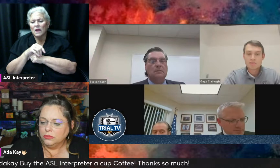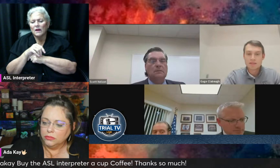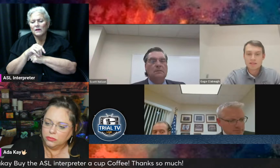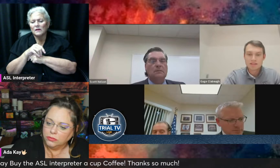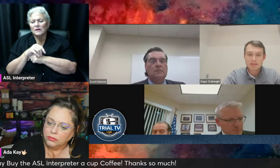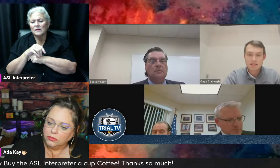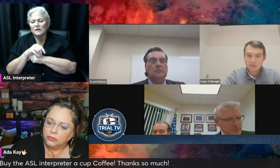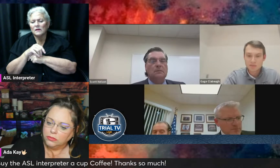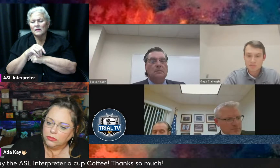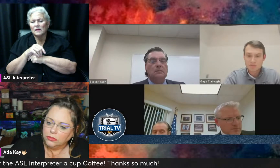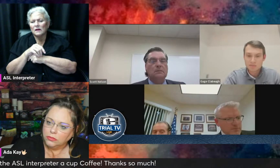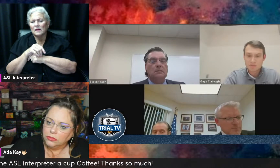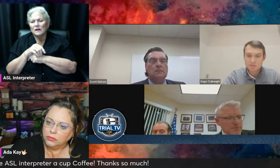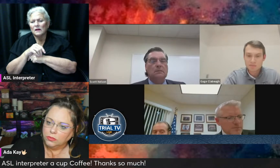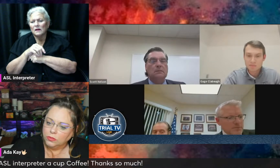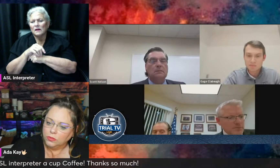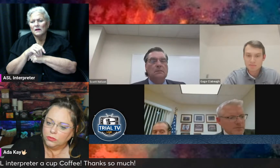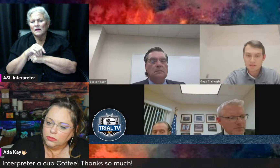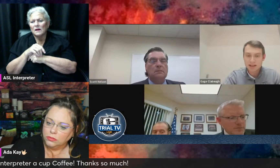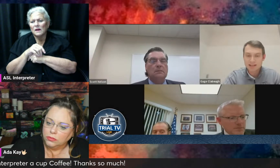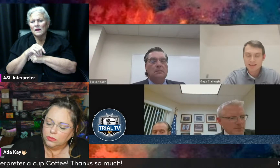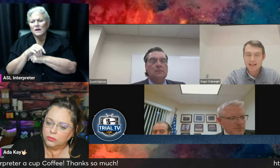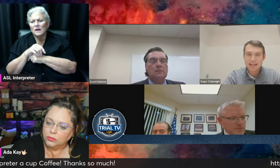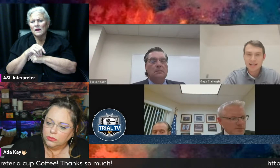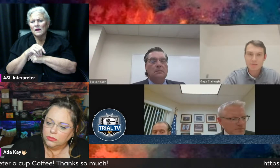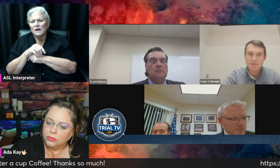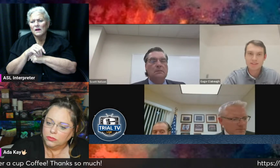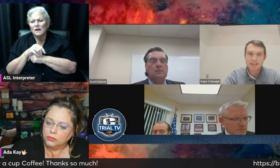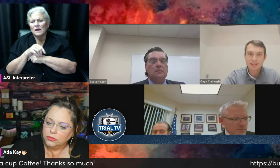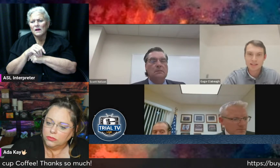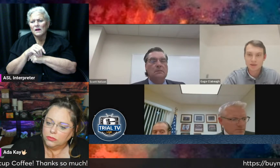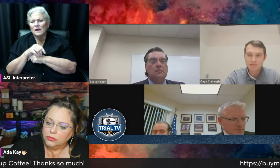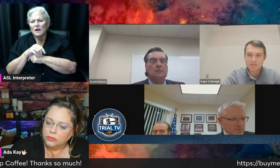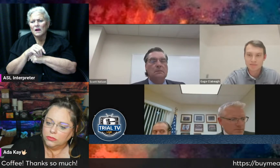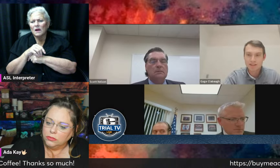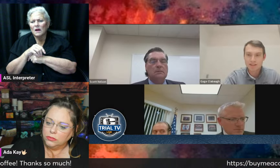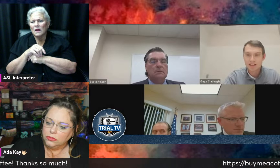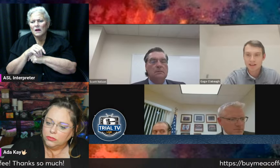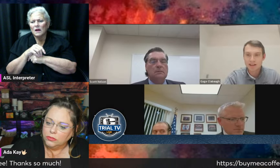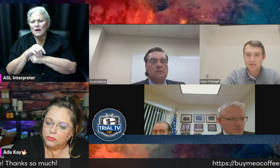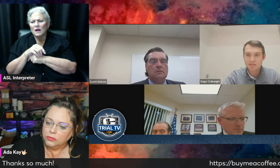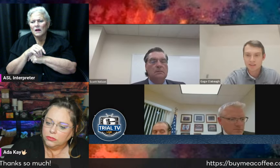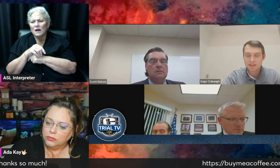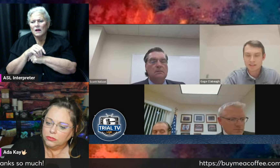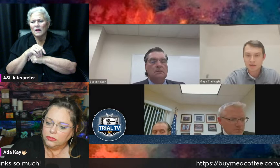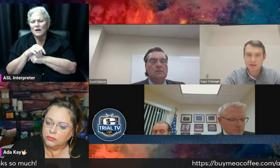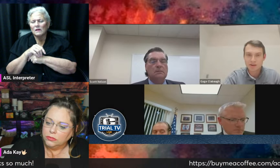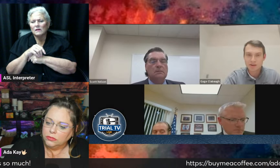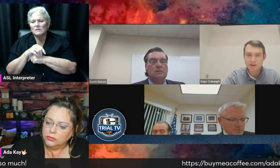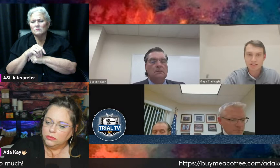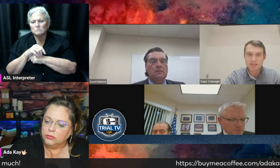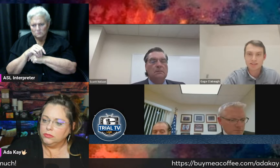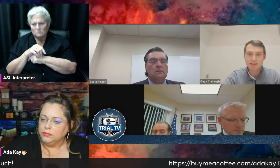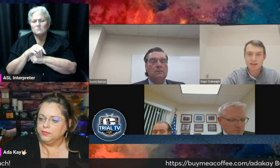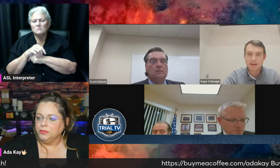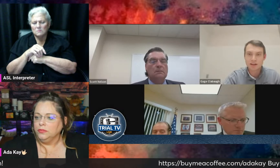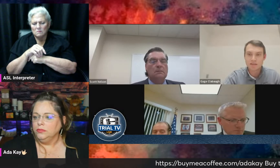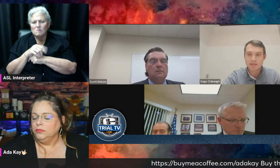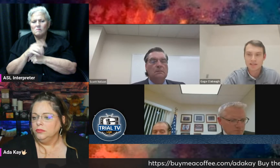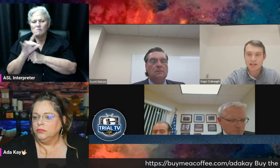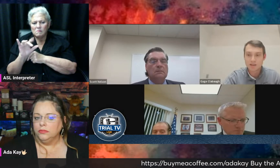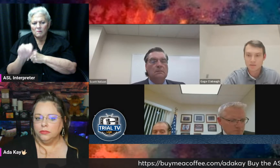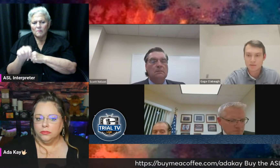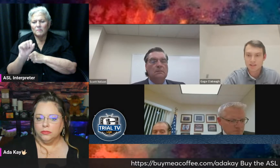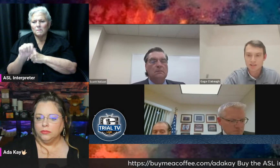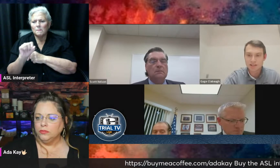There might be some. I can't remember exactly if there are any of the same drugs